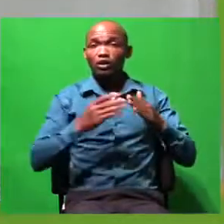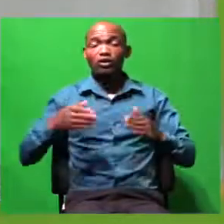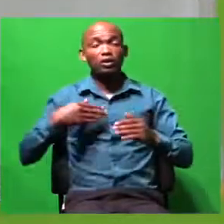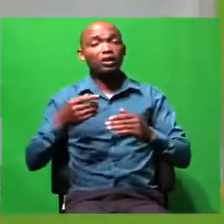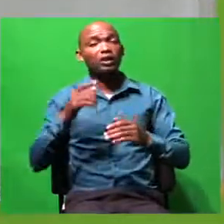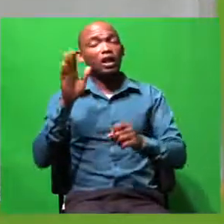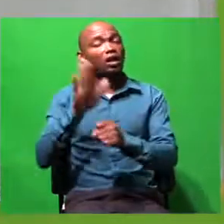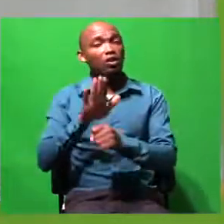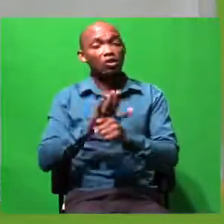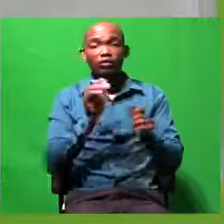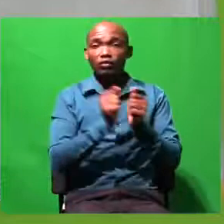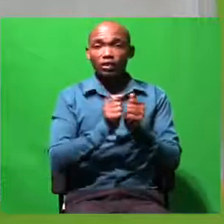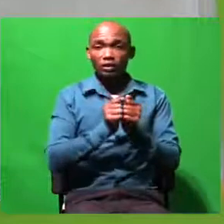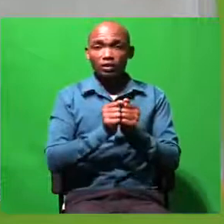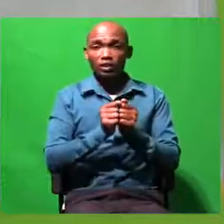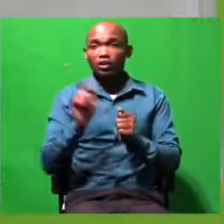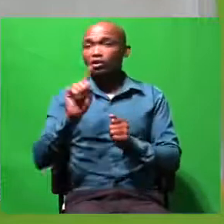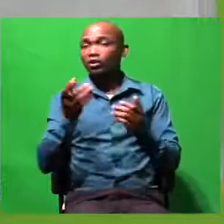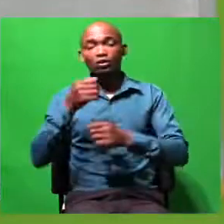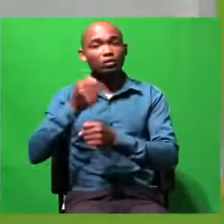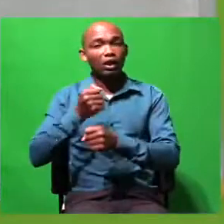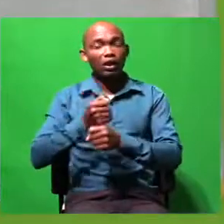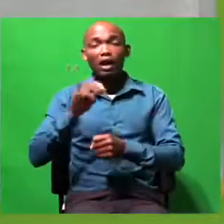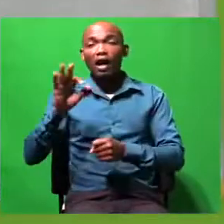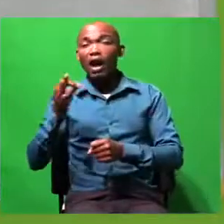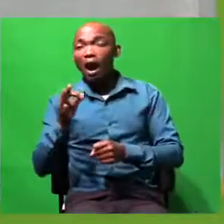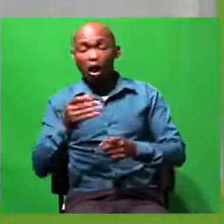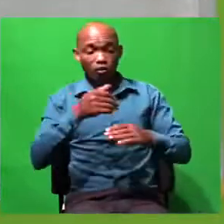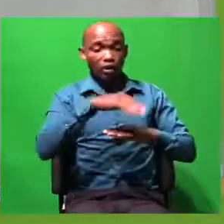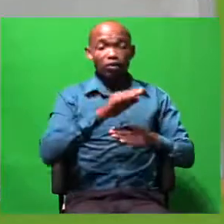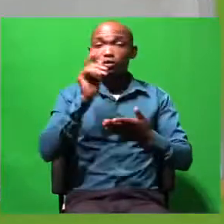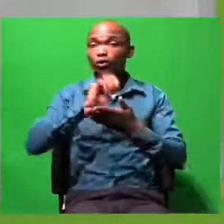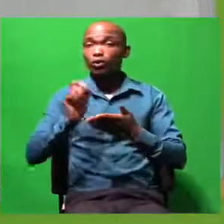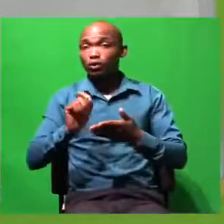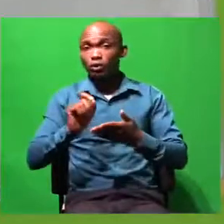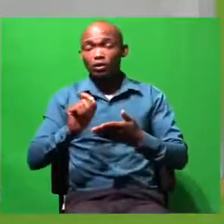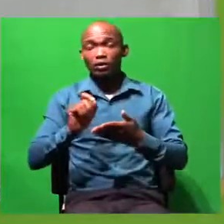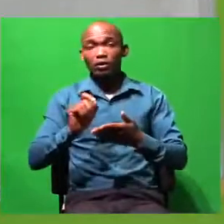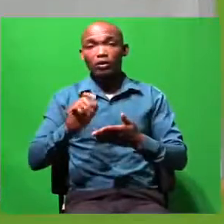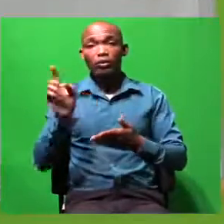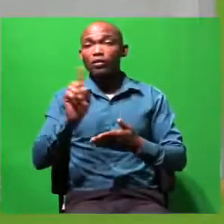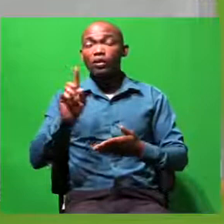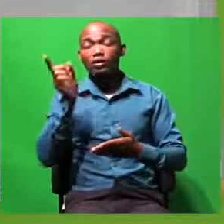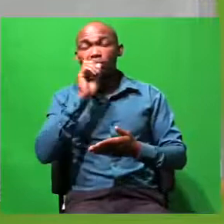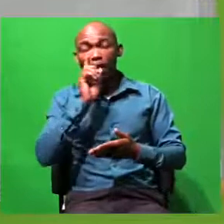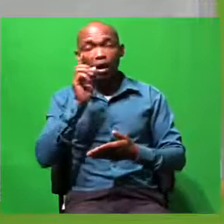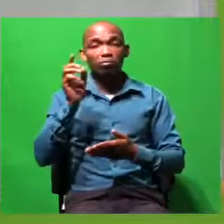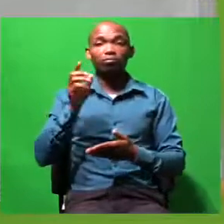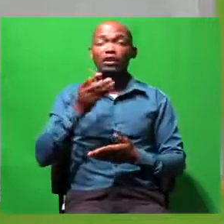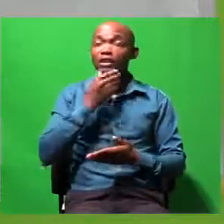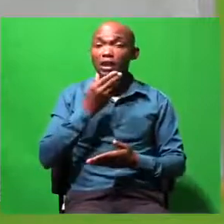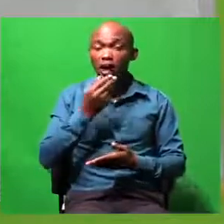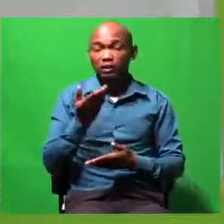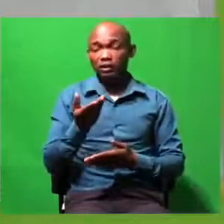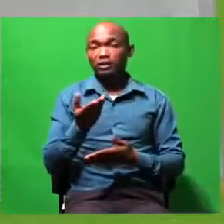things, so as you can work well, how you can go to school without your parents, without your mom, whatever. These